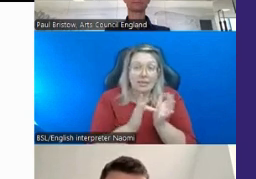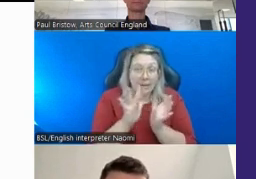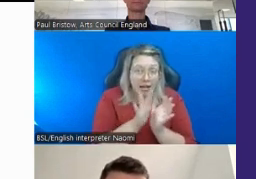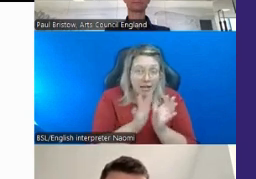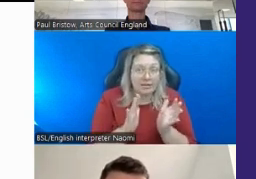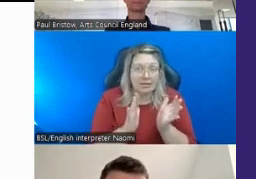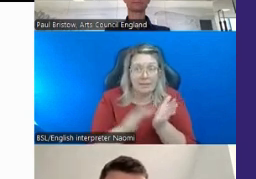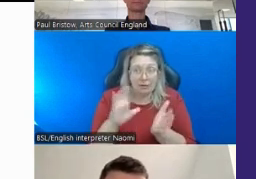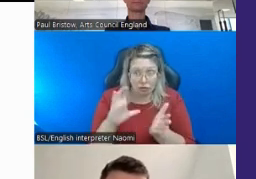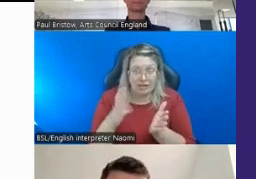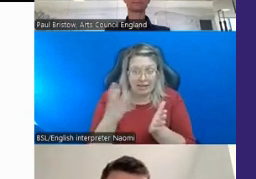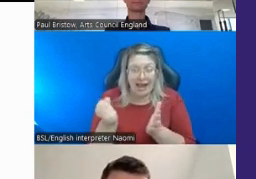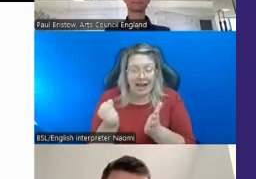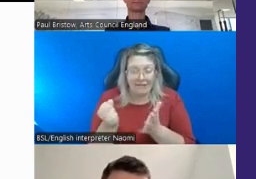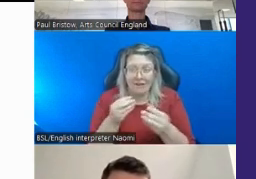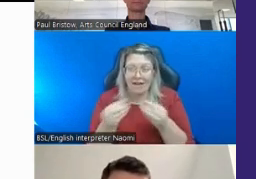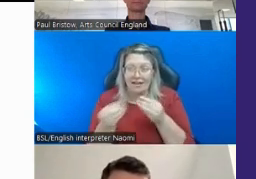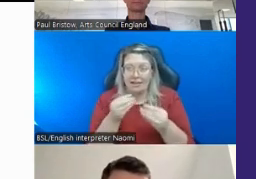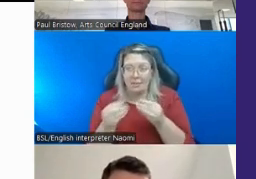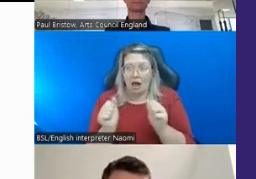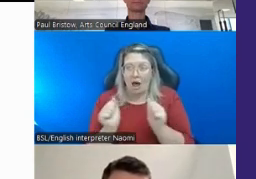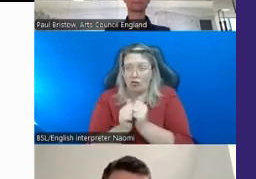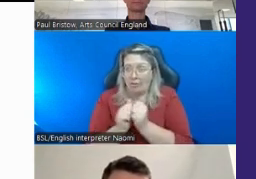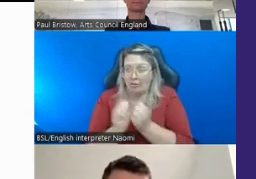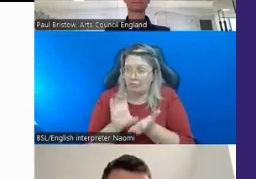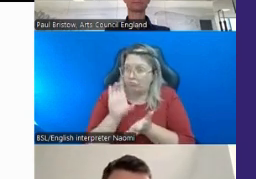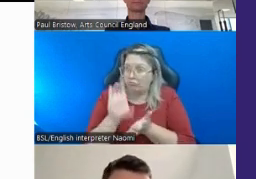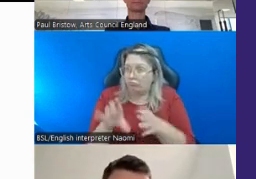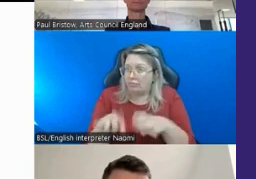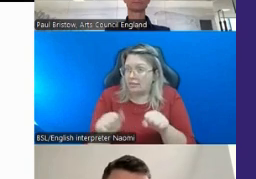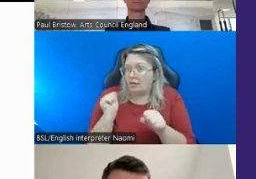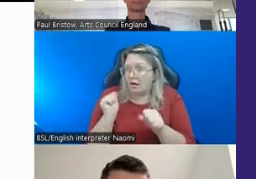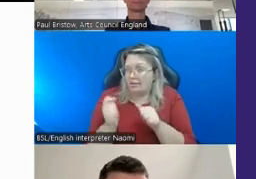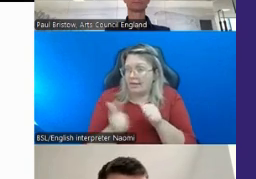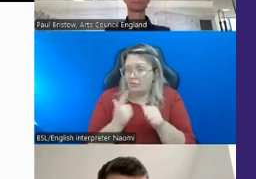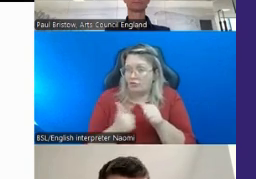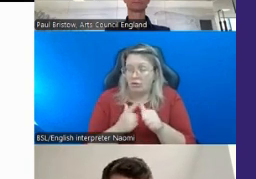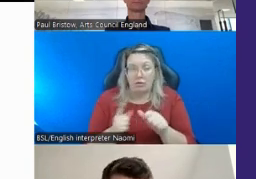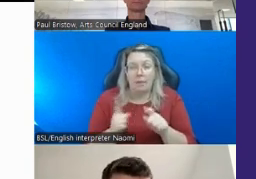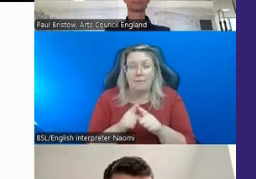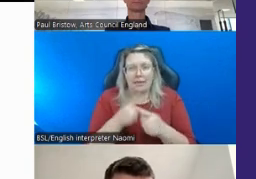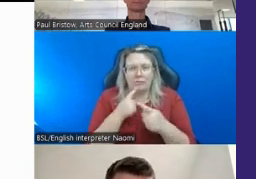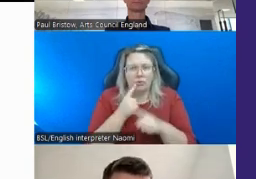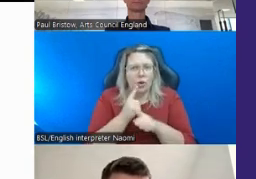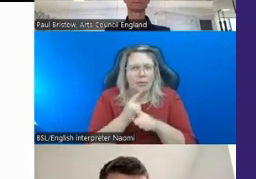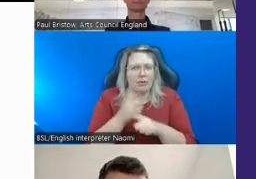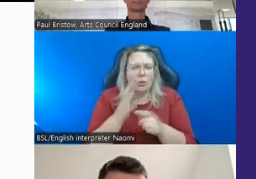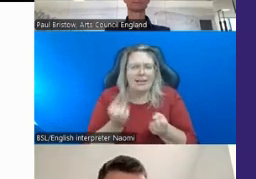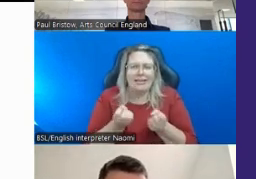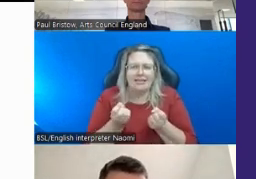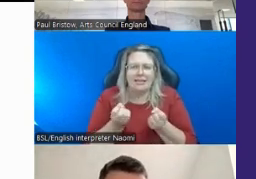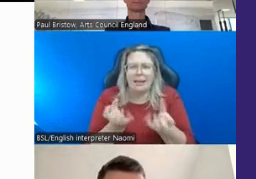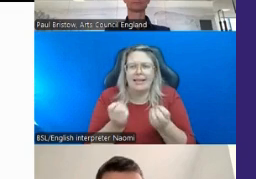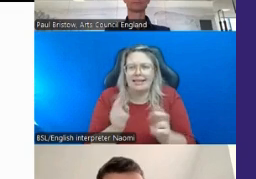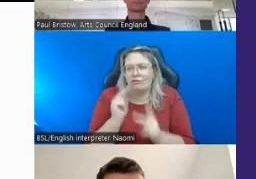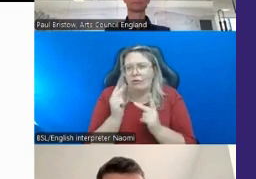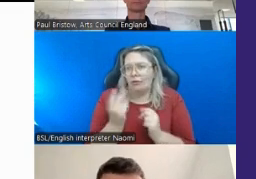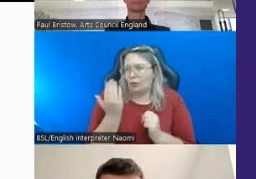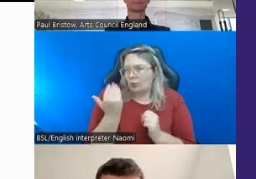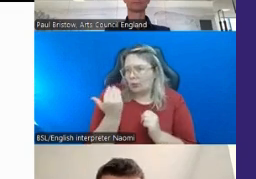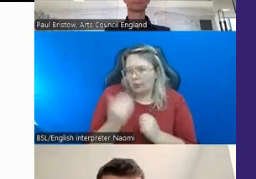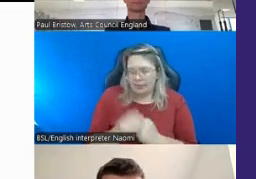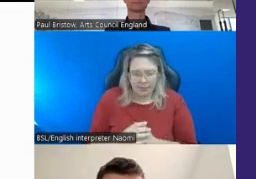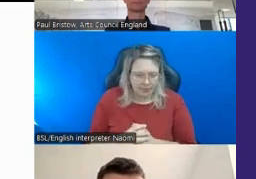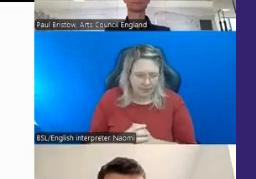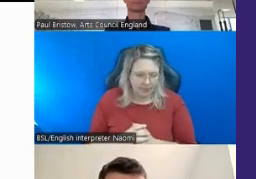but that will be rolled out more expansively, and they were announced in the spending review recently. So the idea is that those flexible long-term